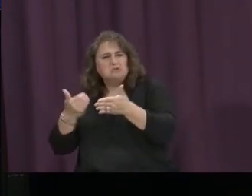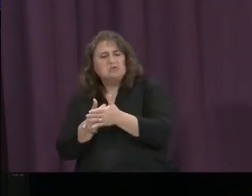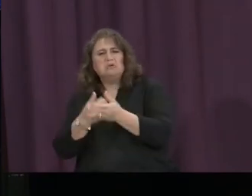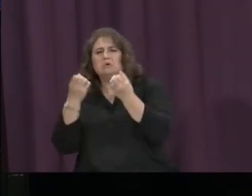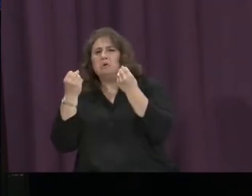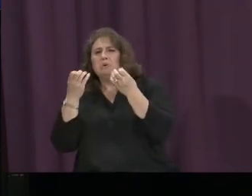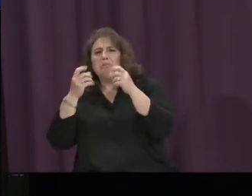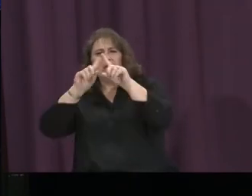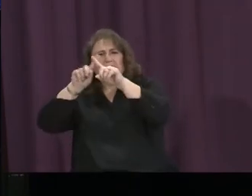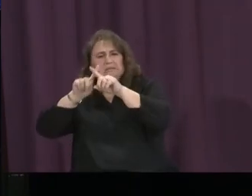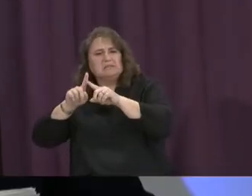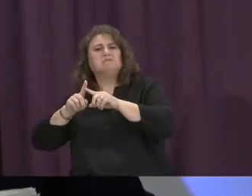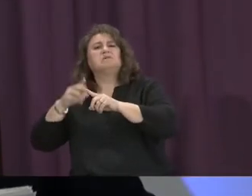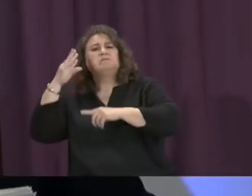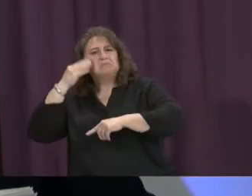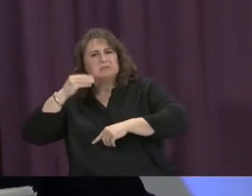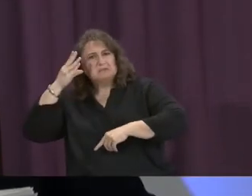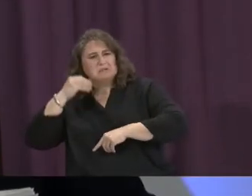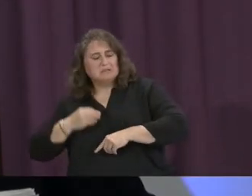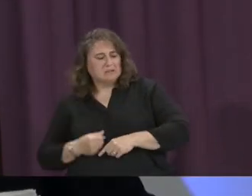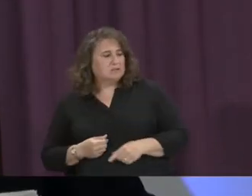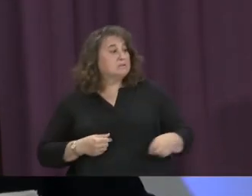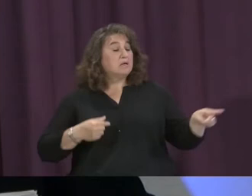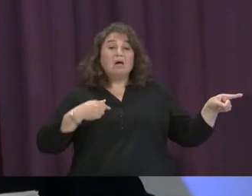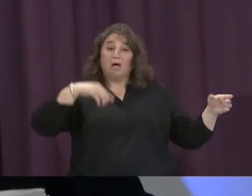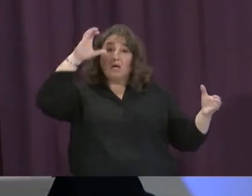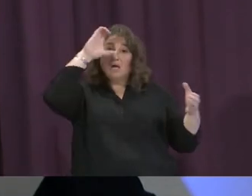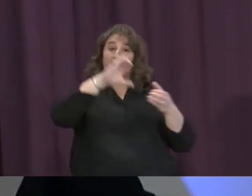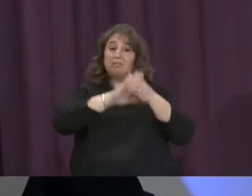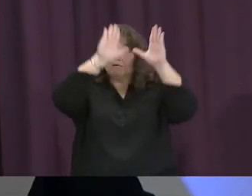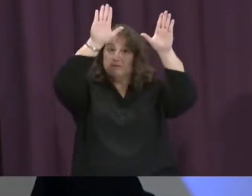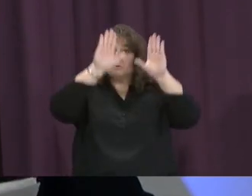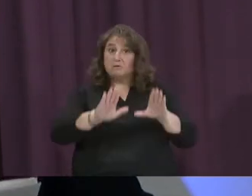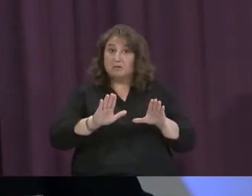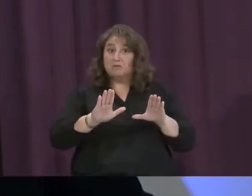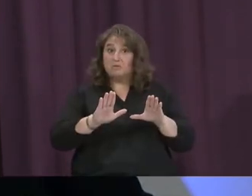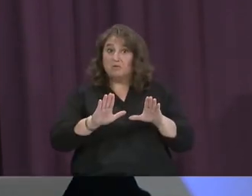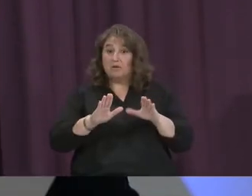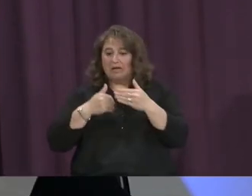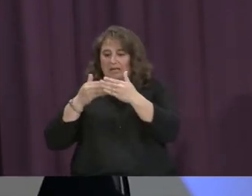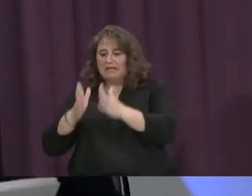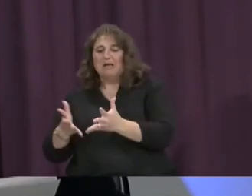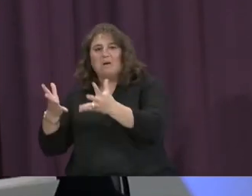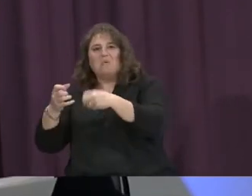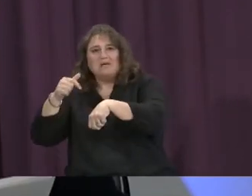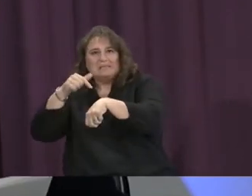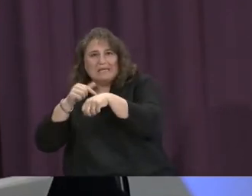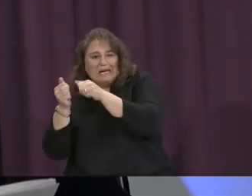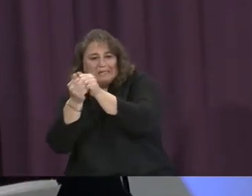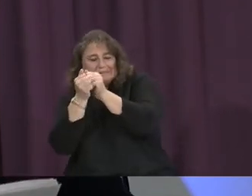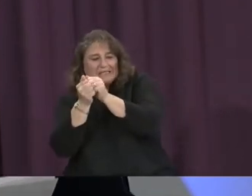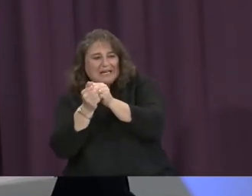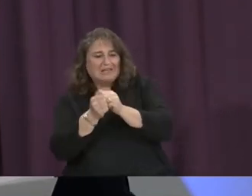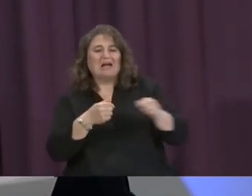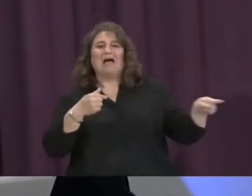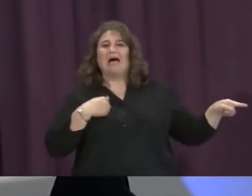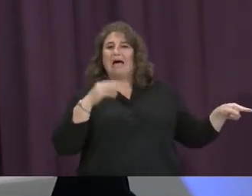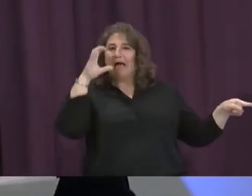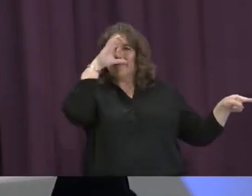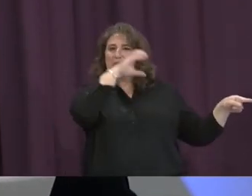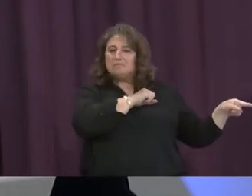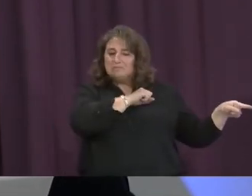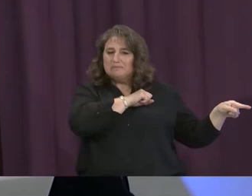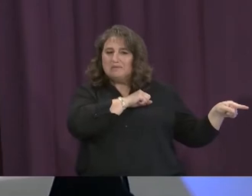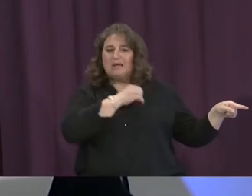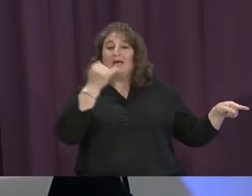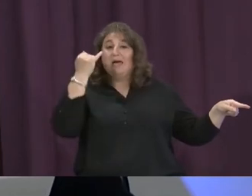Well, I think it's wonderful that they would want to spend time. I'm making an assumption here mm-hmm. that if